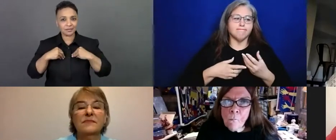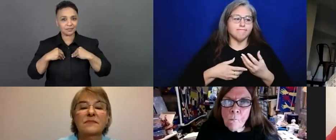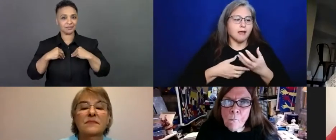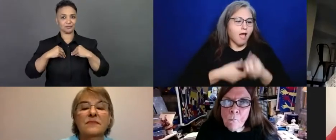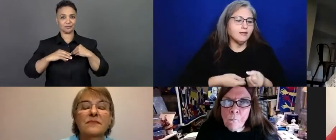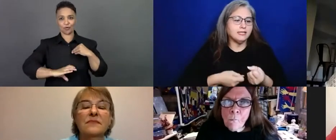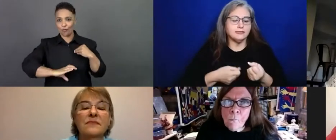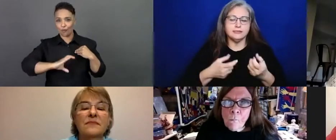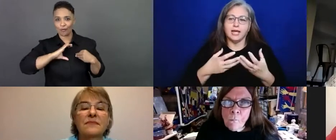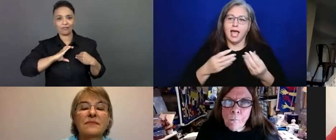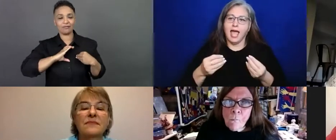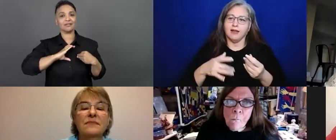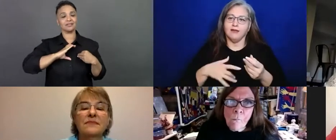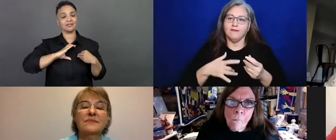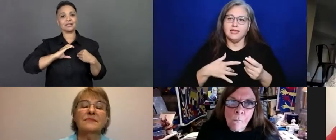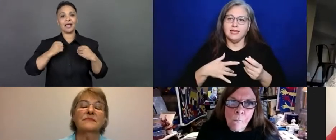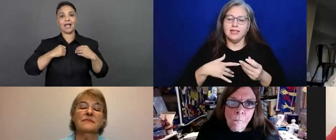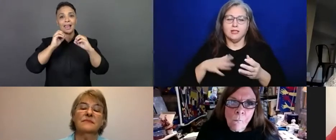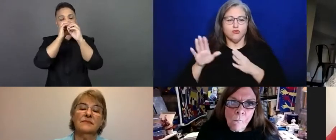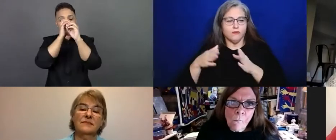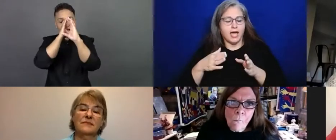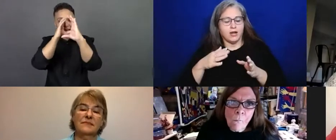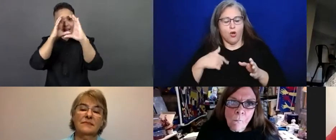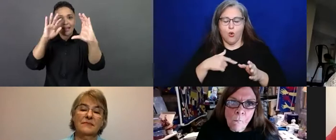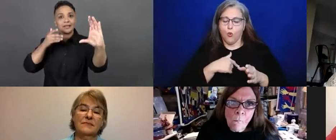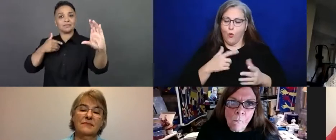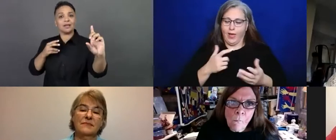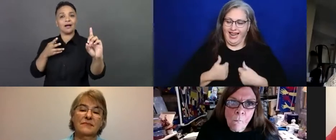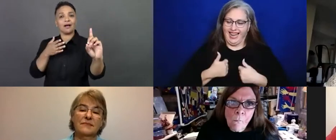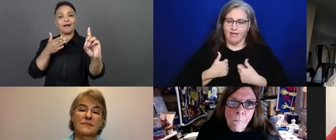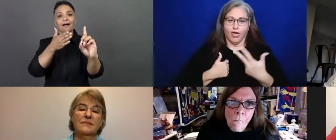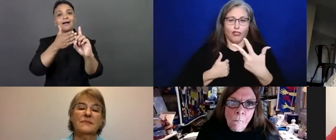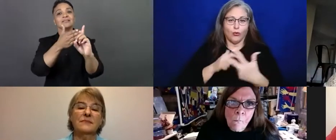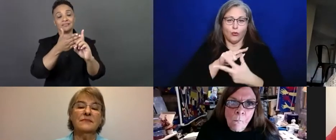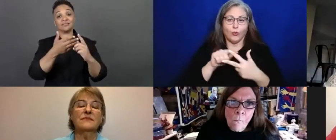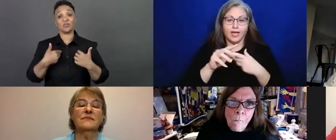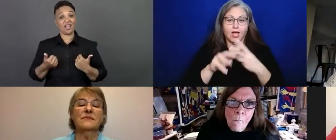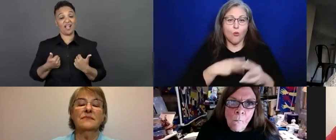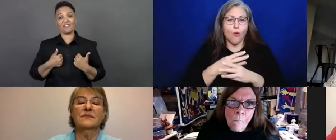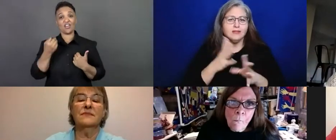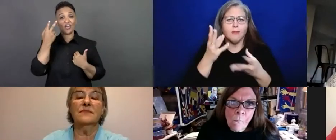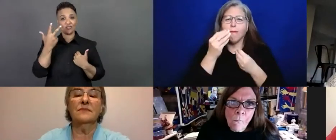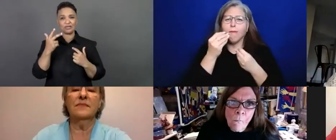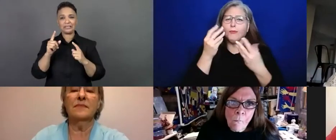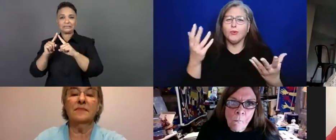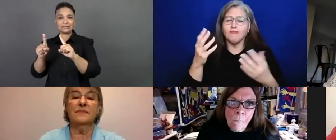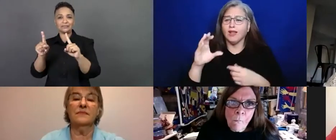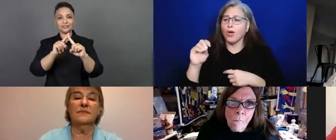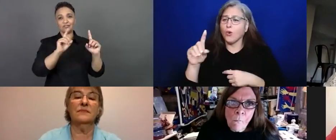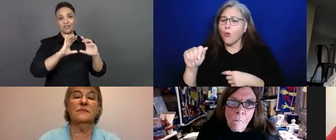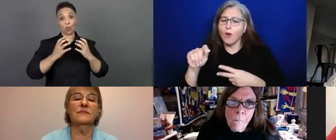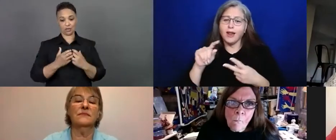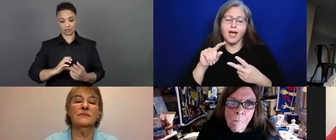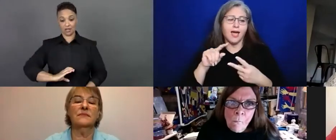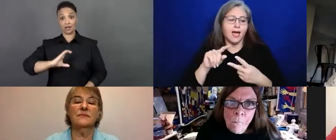going towards the light of just the beauty that we have of living in three different worlds of being a CODA,